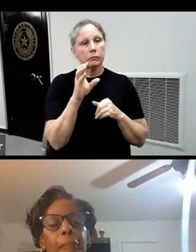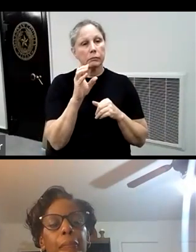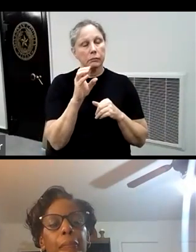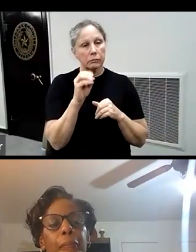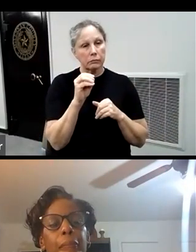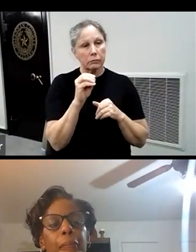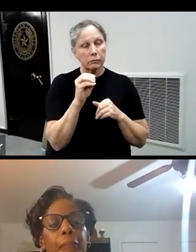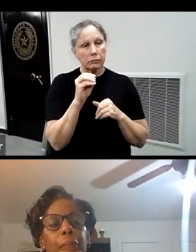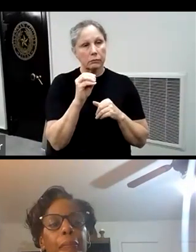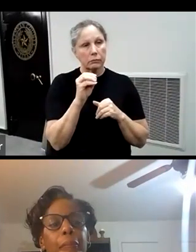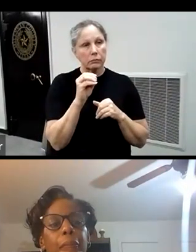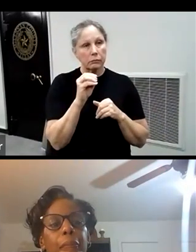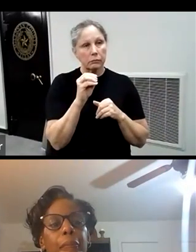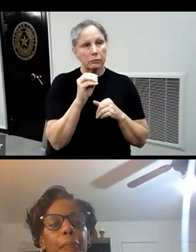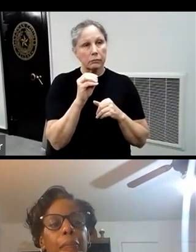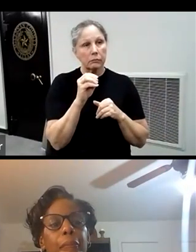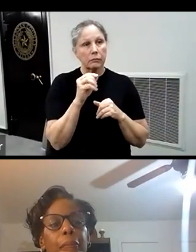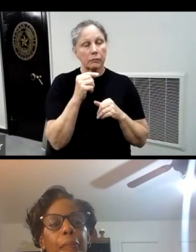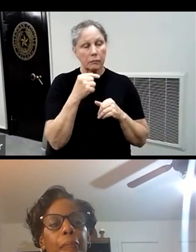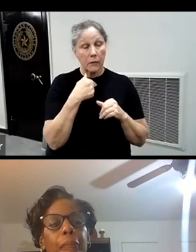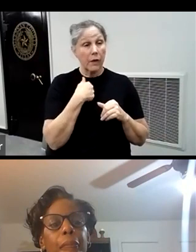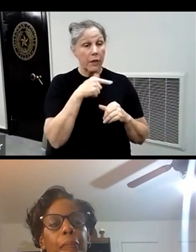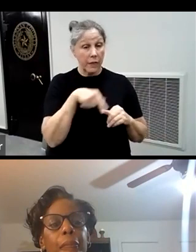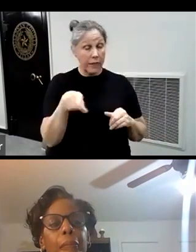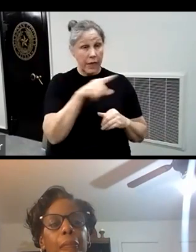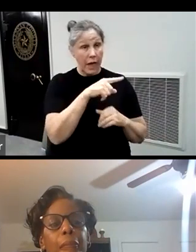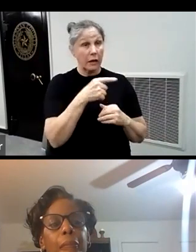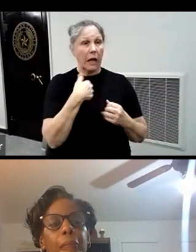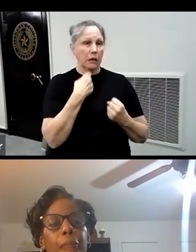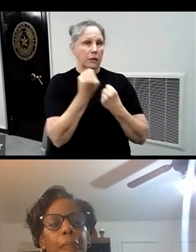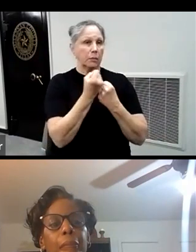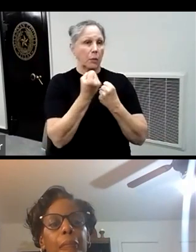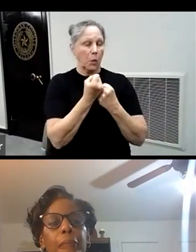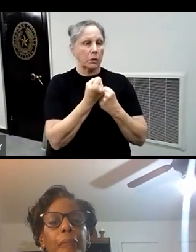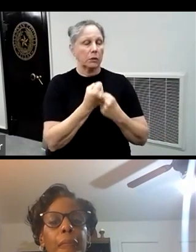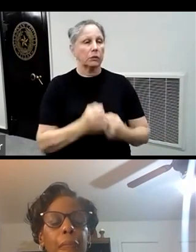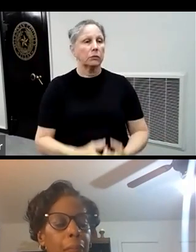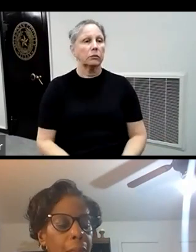I'd recommend supporting it from that standpoint.